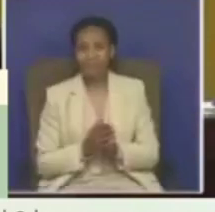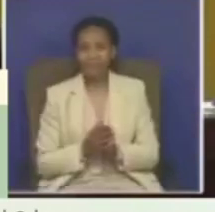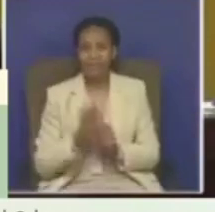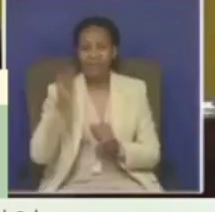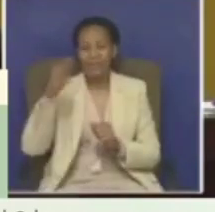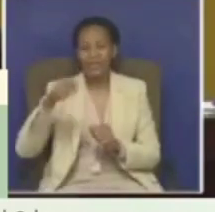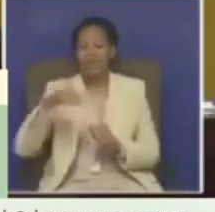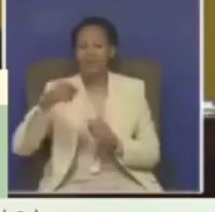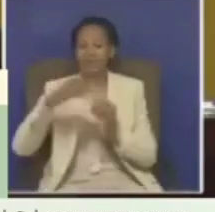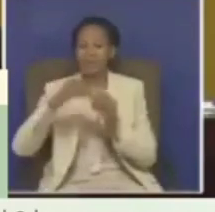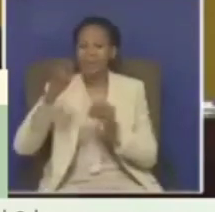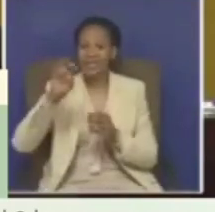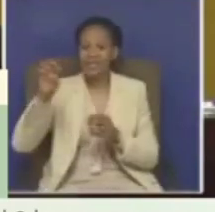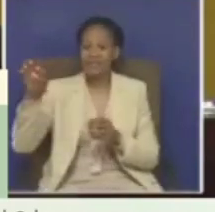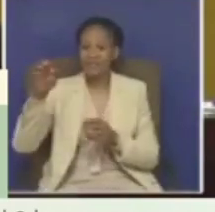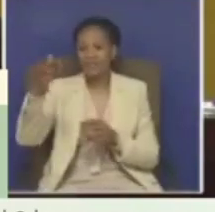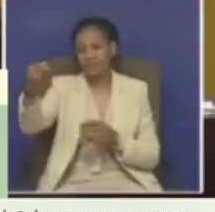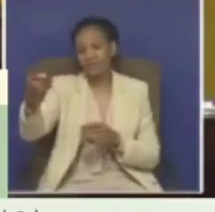Honorable Ndlozi.